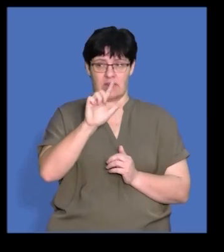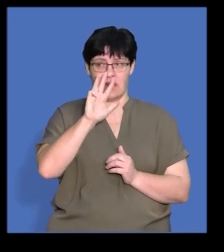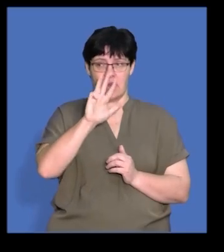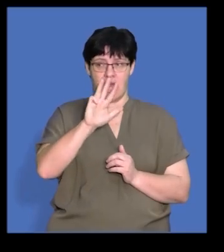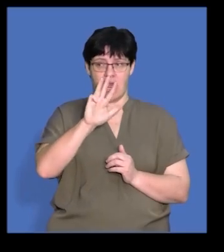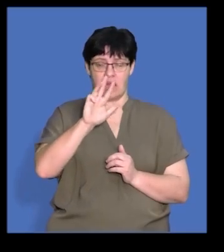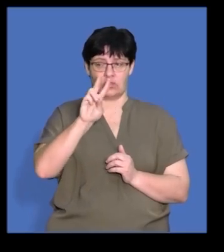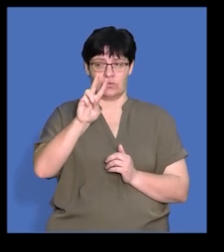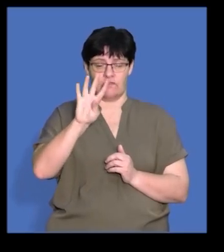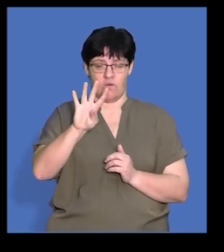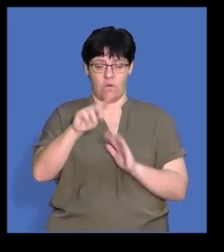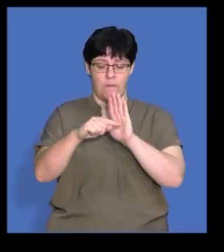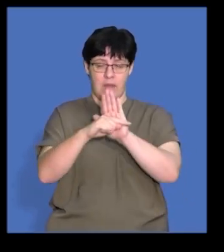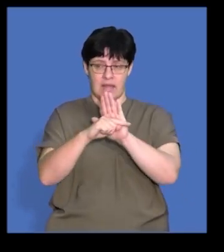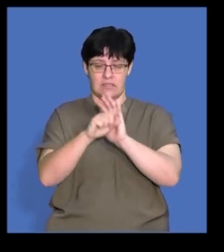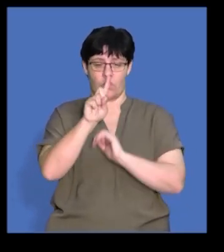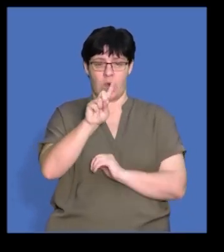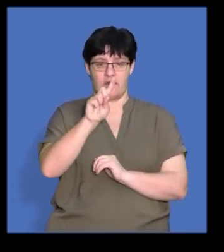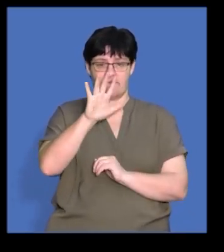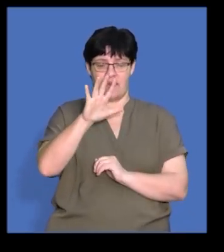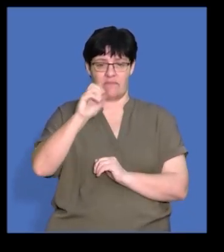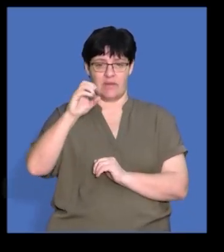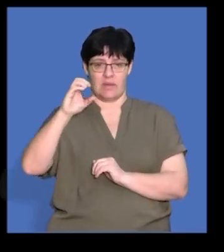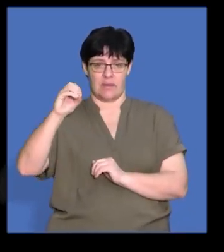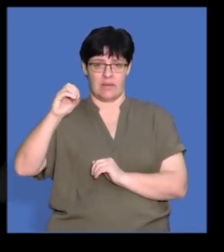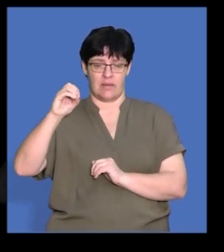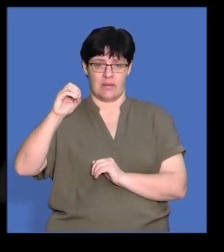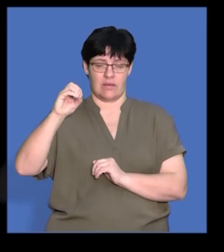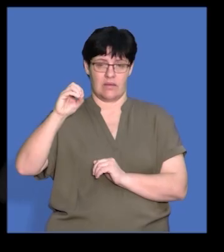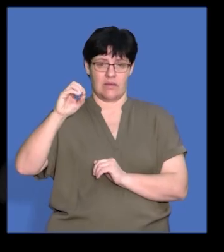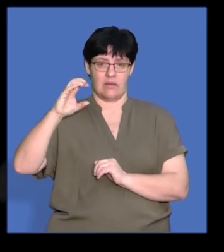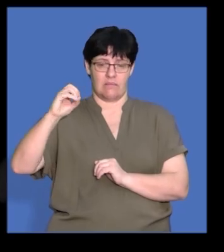and I'm minusing the 1.5 million.